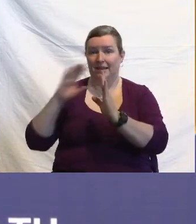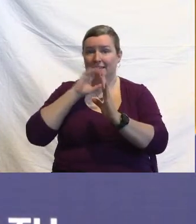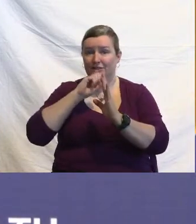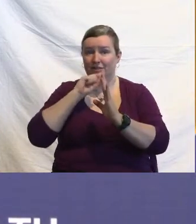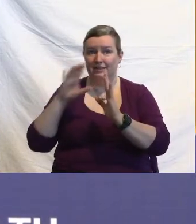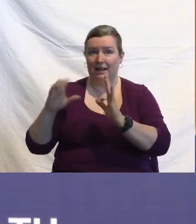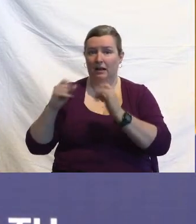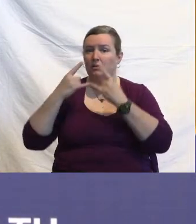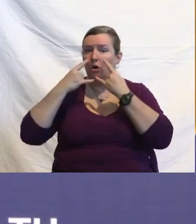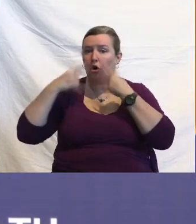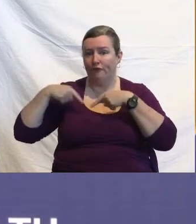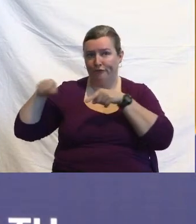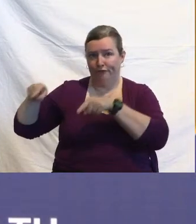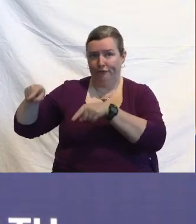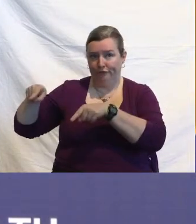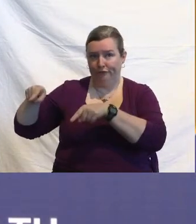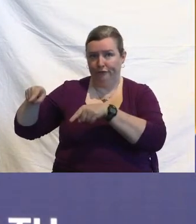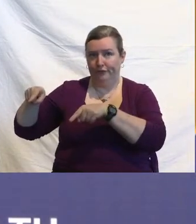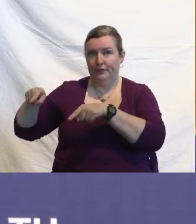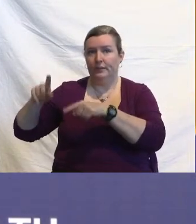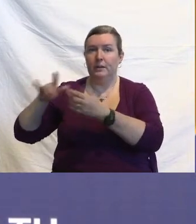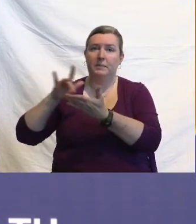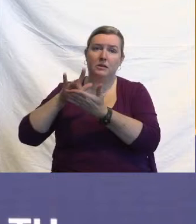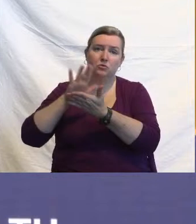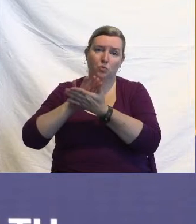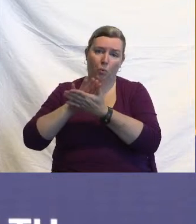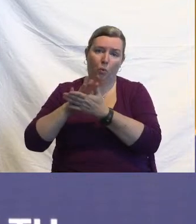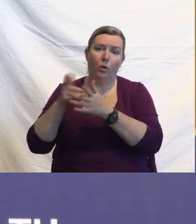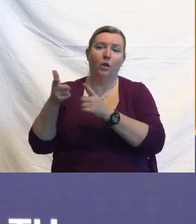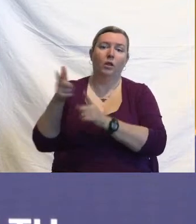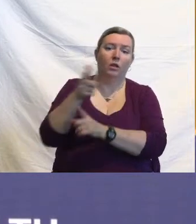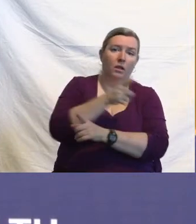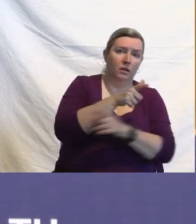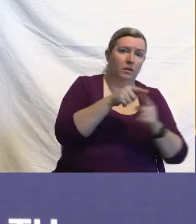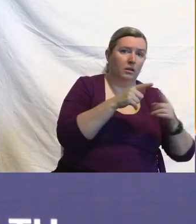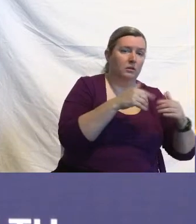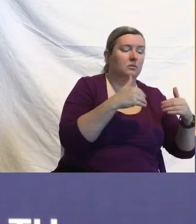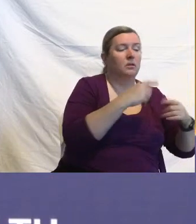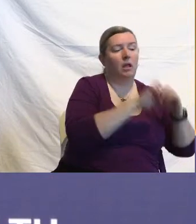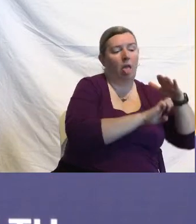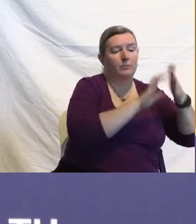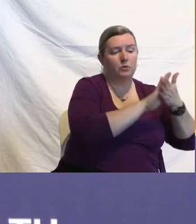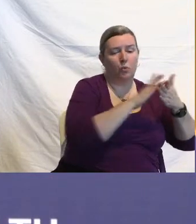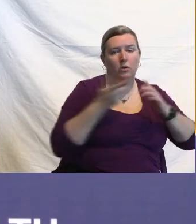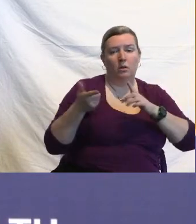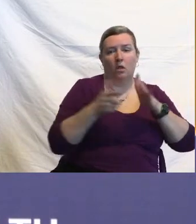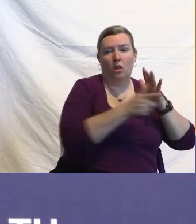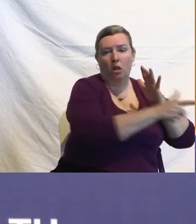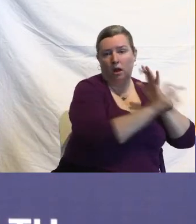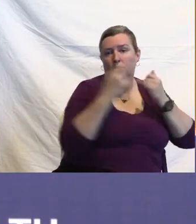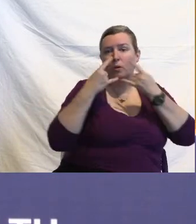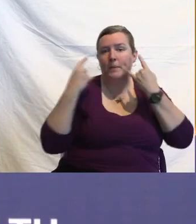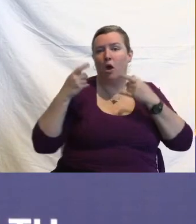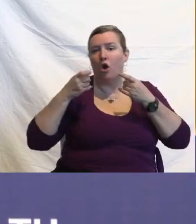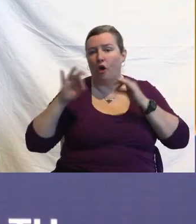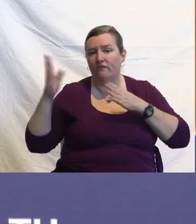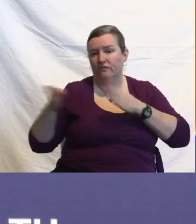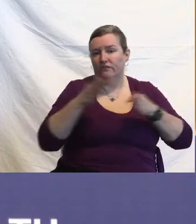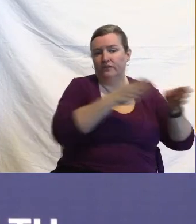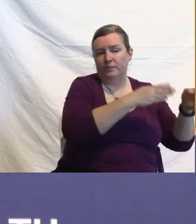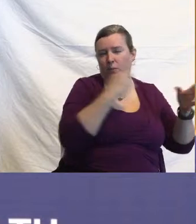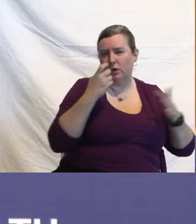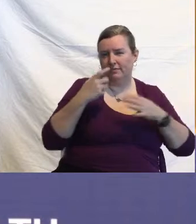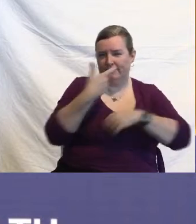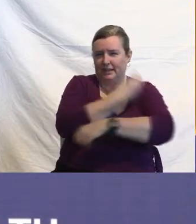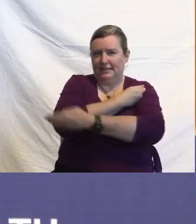school versus middle school versus grammar school. That seems to me to be a sensible way to think about this. And secondly, a bigger